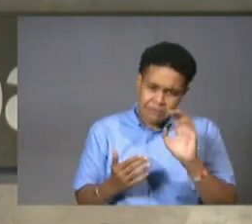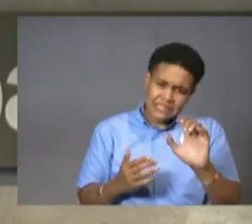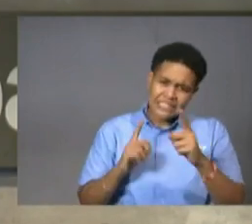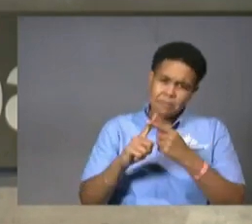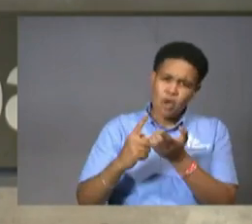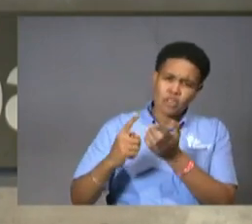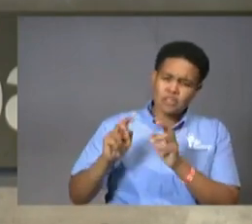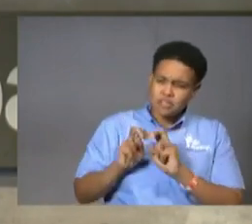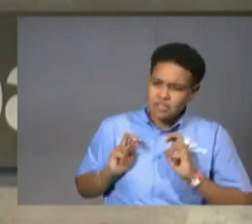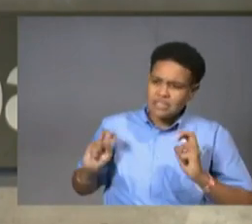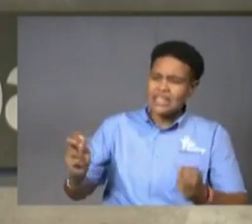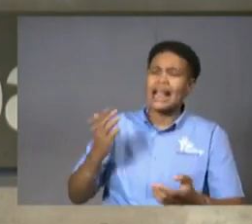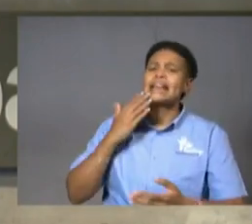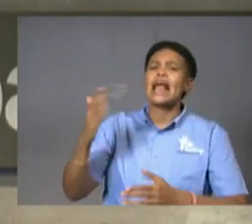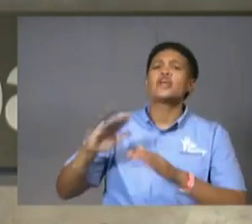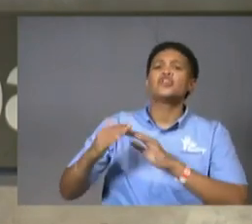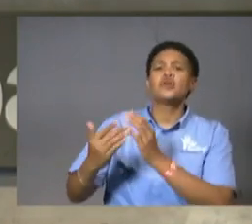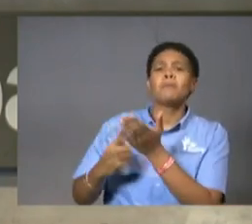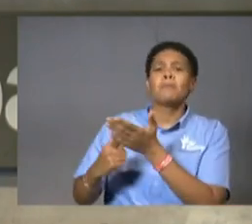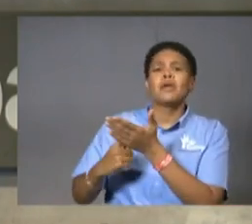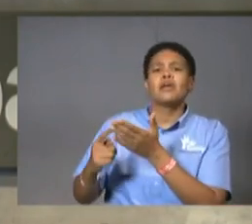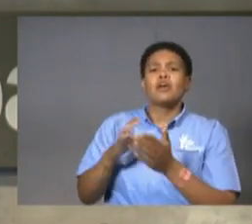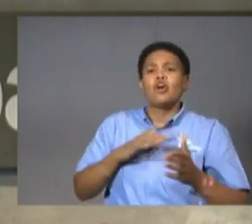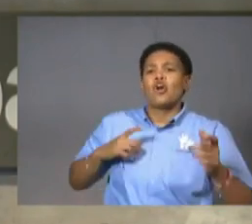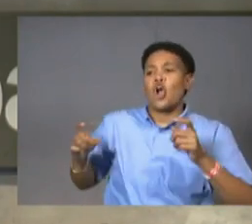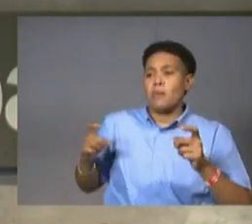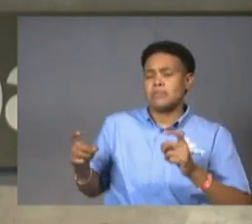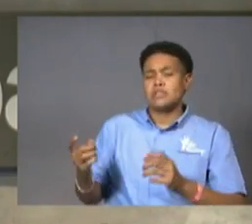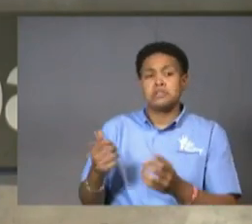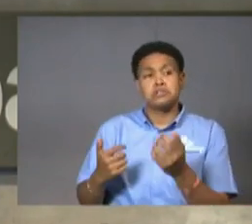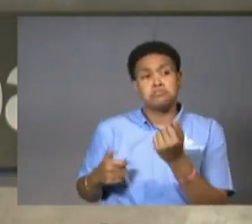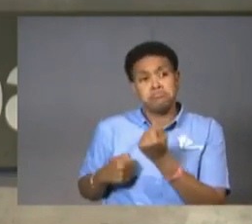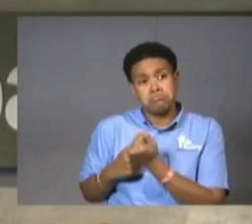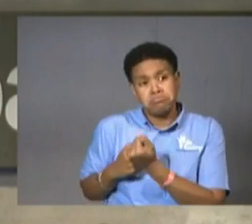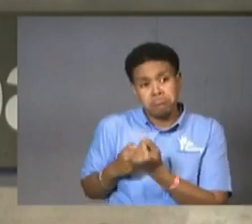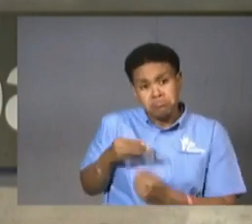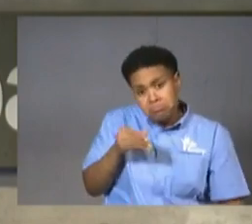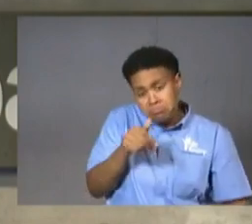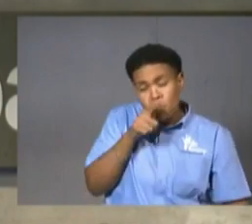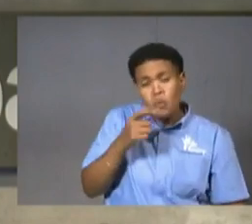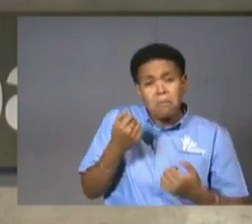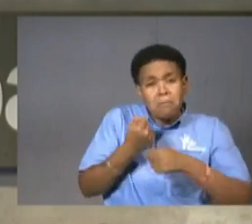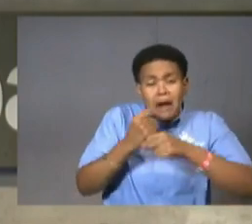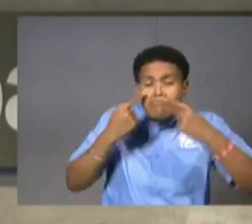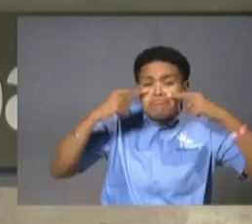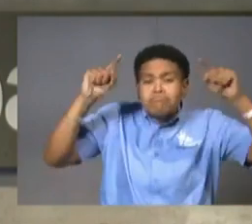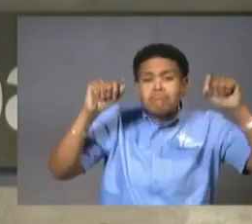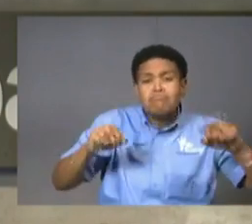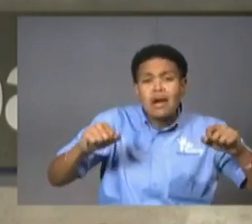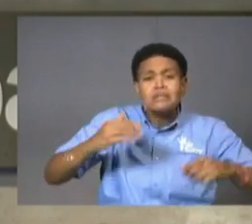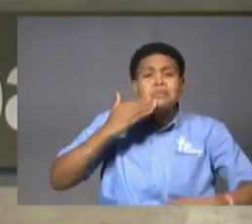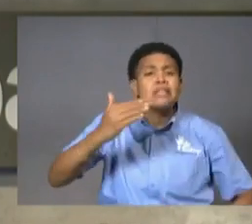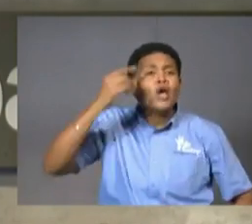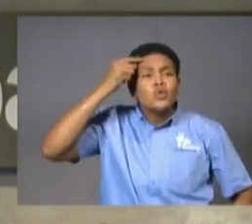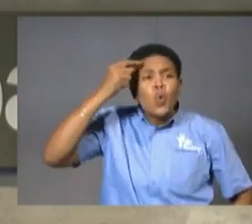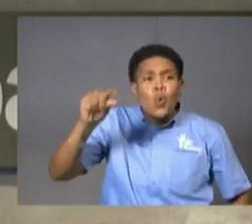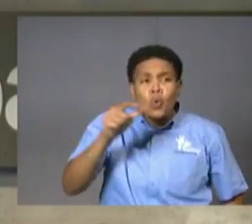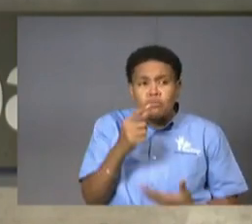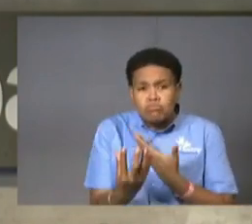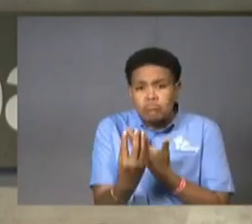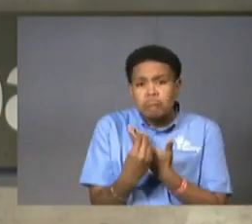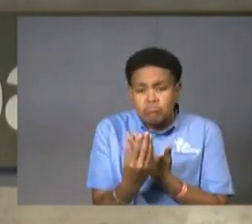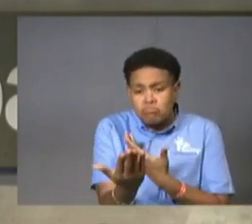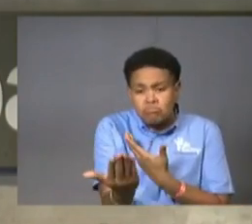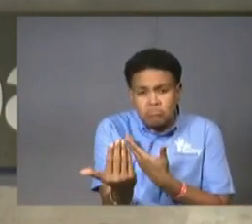Debates Commission and the sponsors who made this possible. Thanks to my opponent, Mr. Golding, for participating.